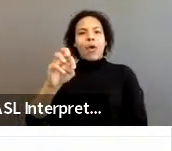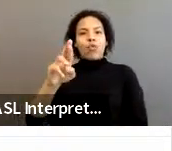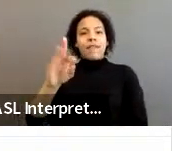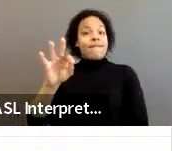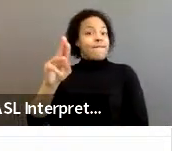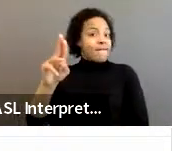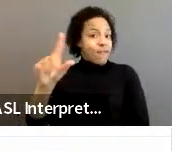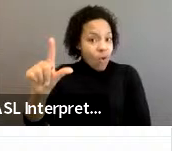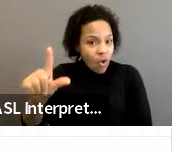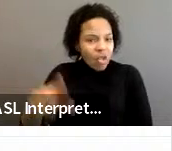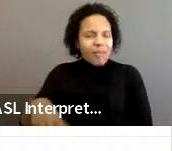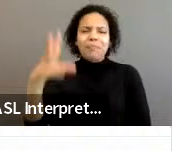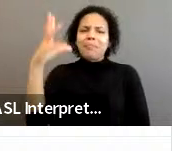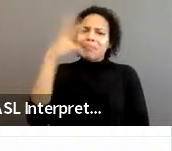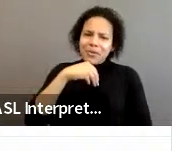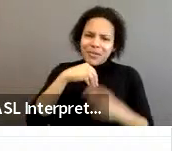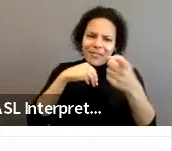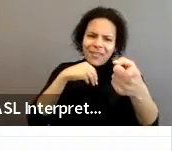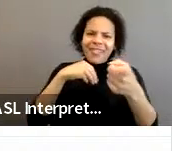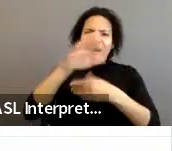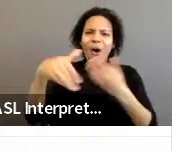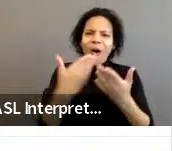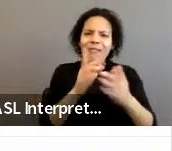Yes, this is beautiful.